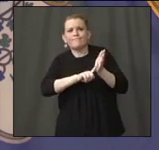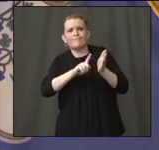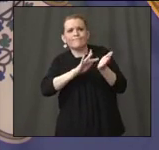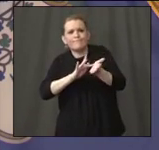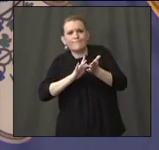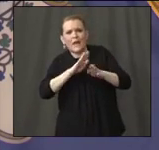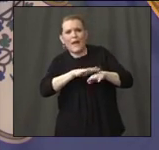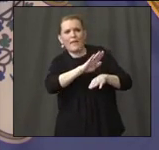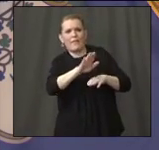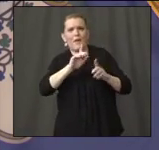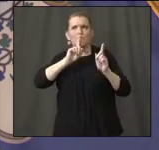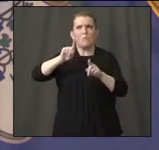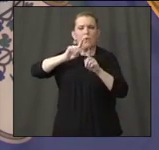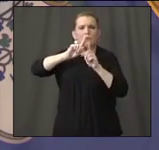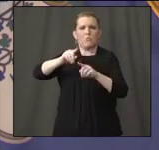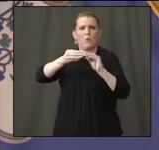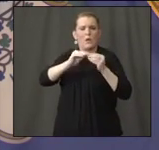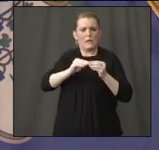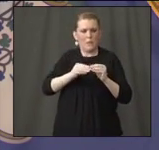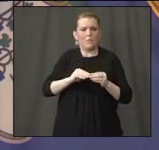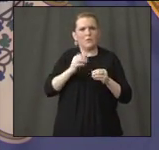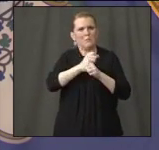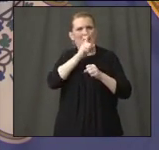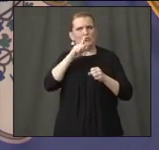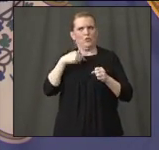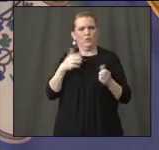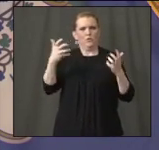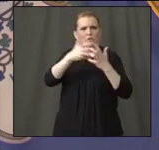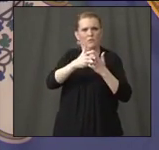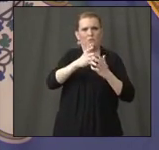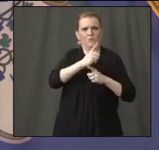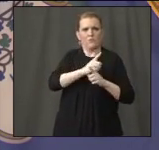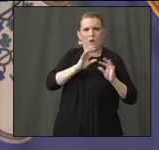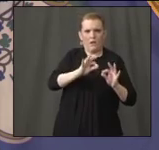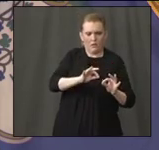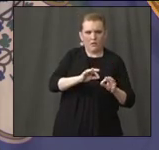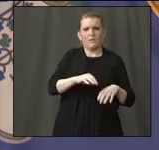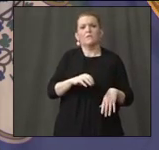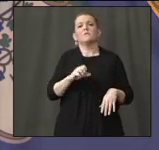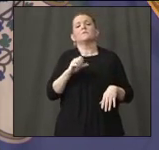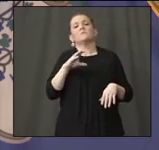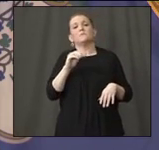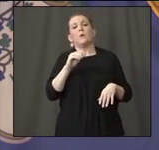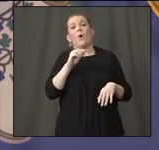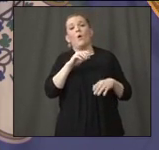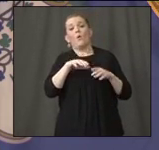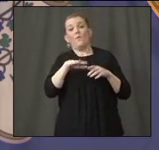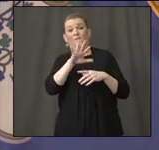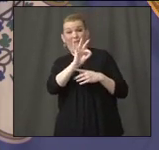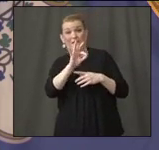those 59 nursing homes, one had a real need for PPE, and we got that to them.